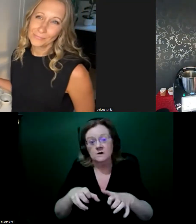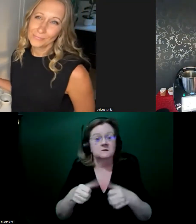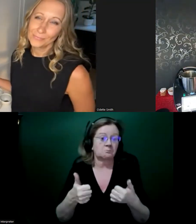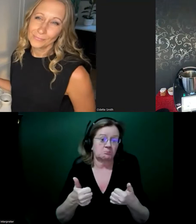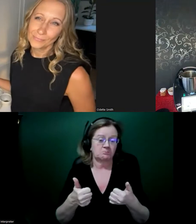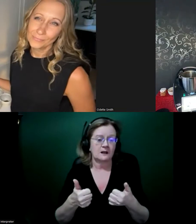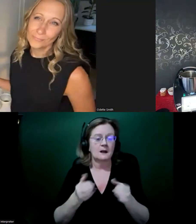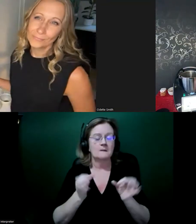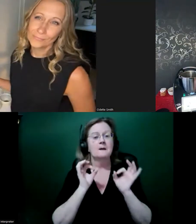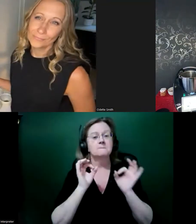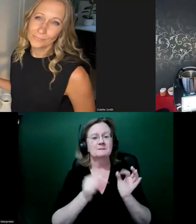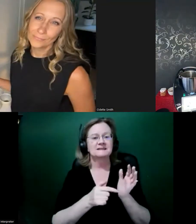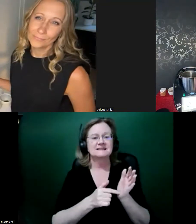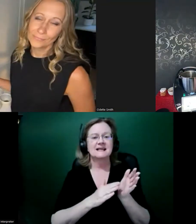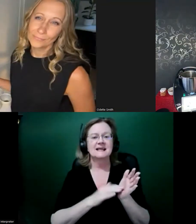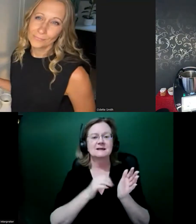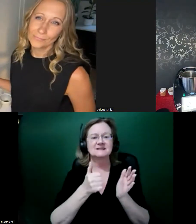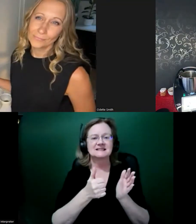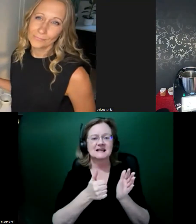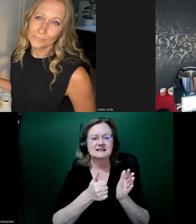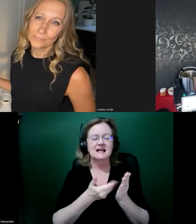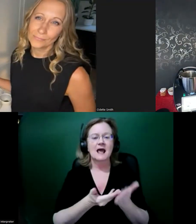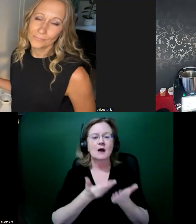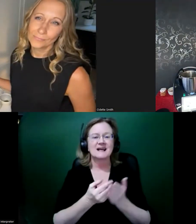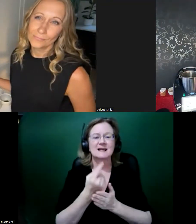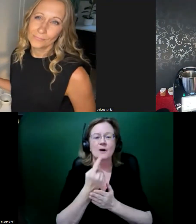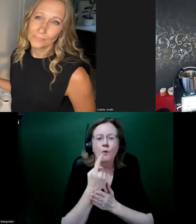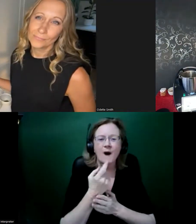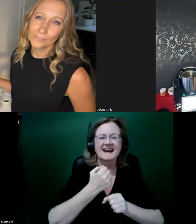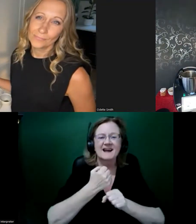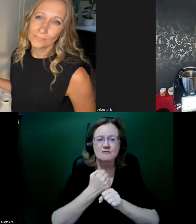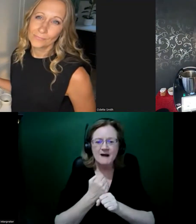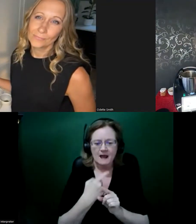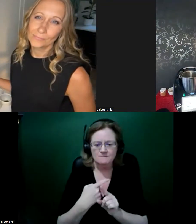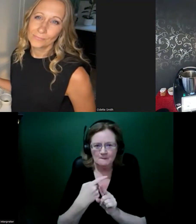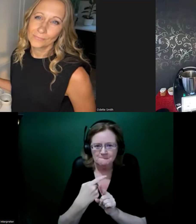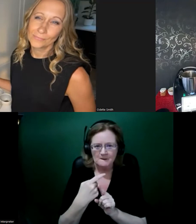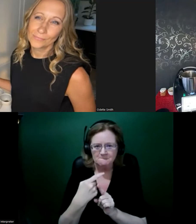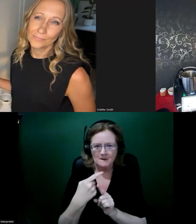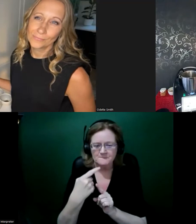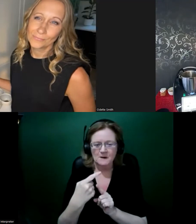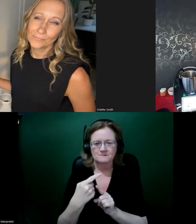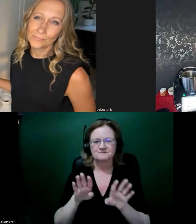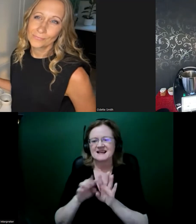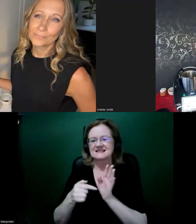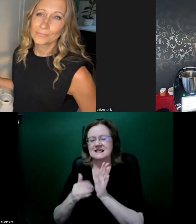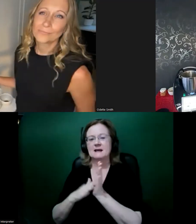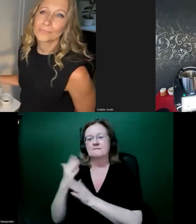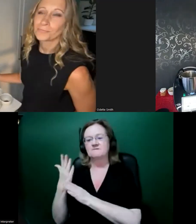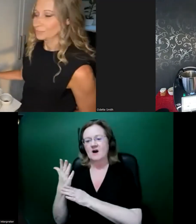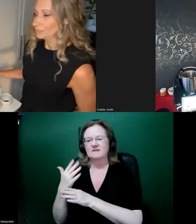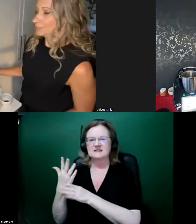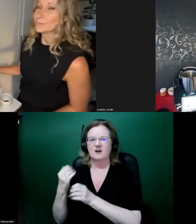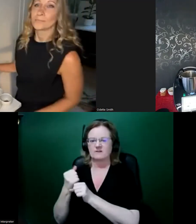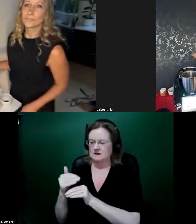as well is that it weighs in 1 gram increments, not 5 grams like the TM5. So 150 grams of cherries. It says